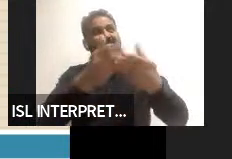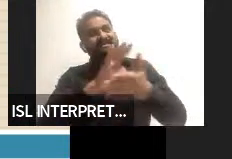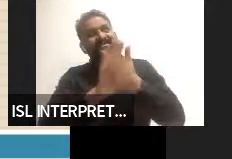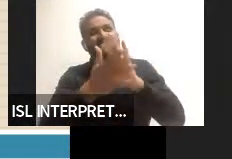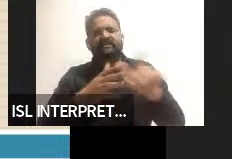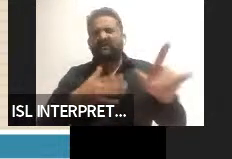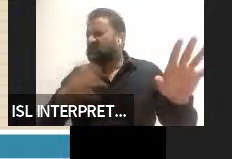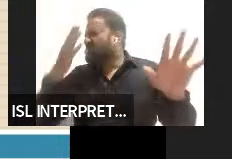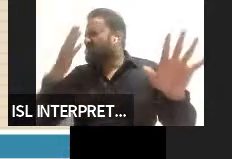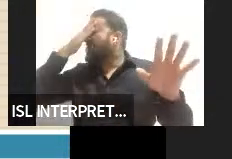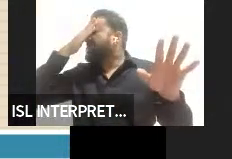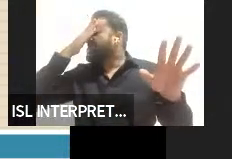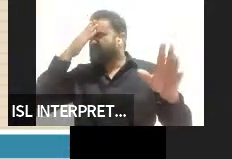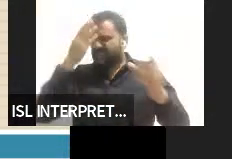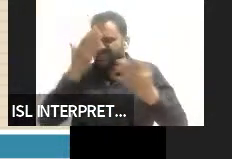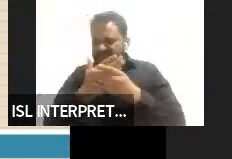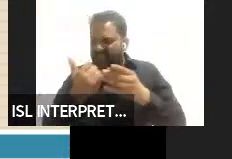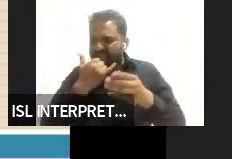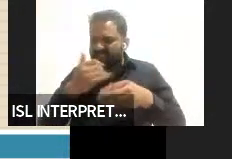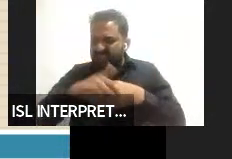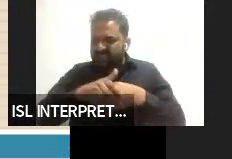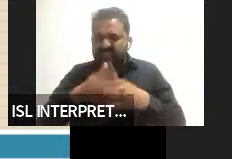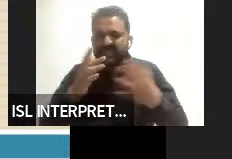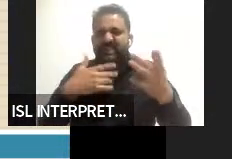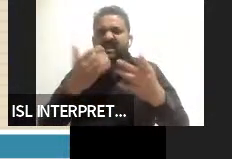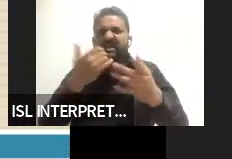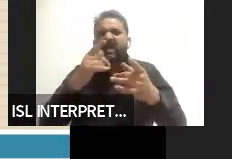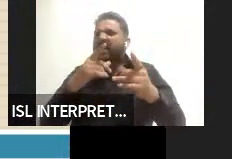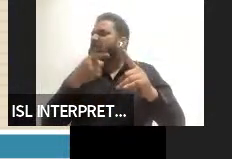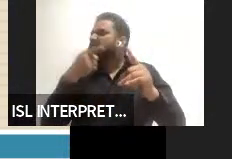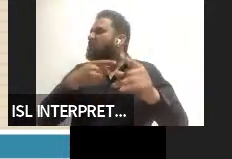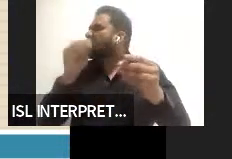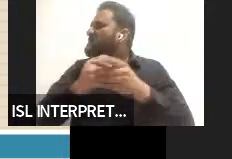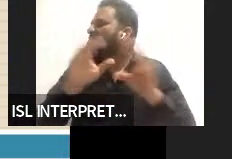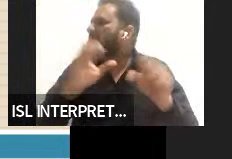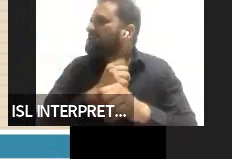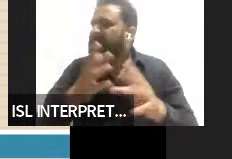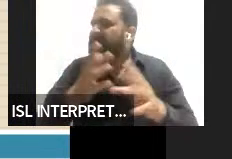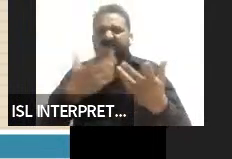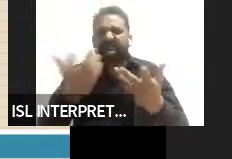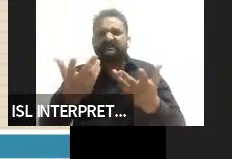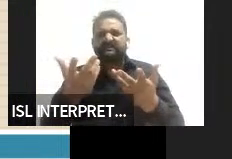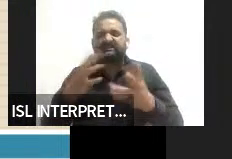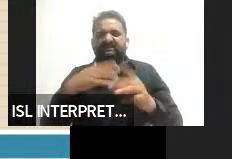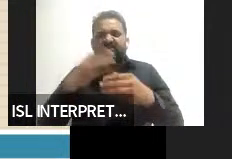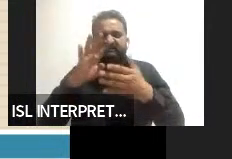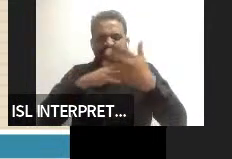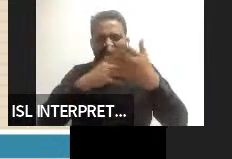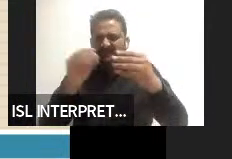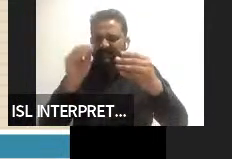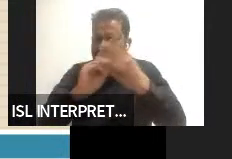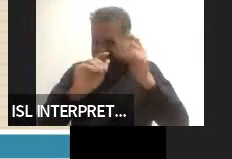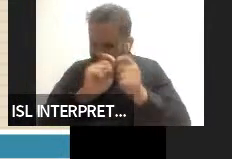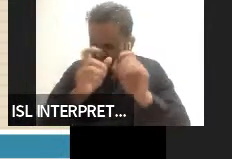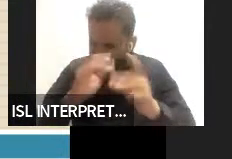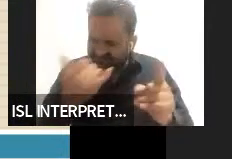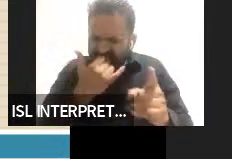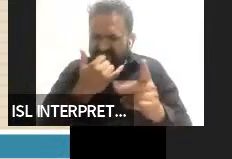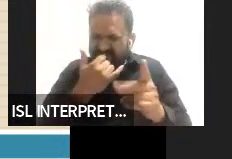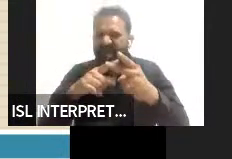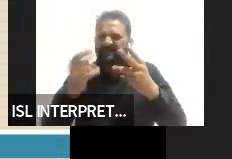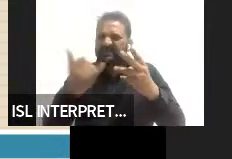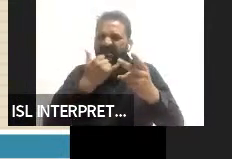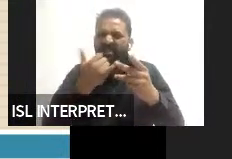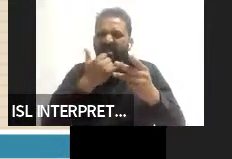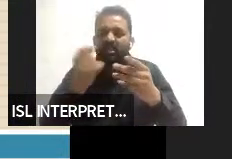my God, we attached the wrong file. Oh my God, we didn't add this point. Oh my God, I didn't do the table of content properly. There's something wrong over